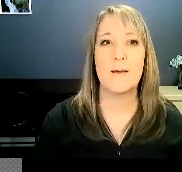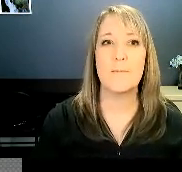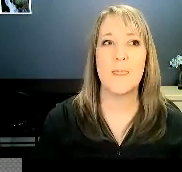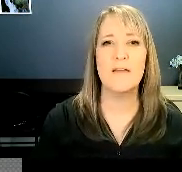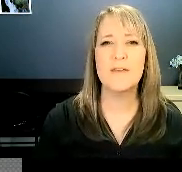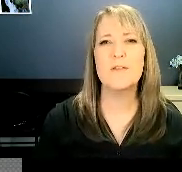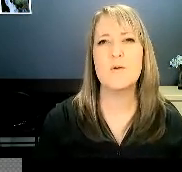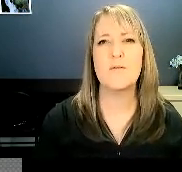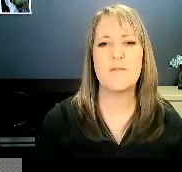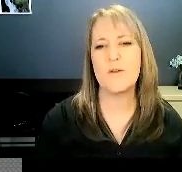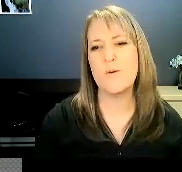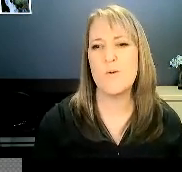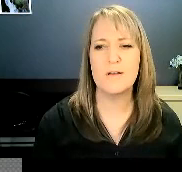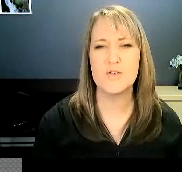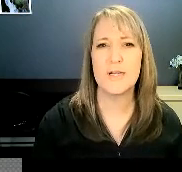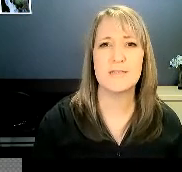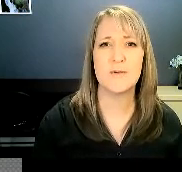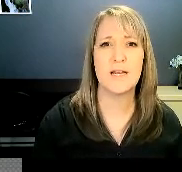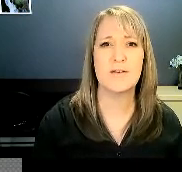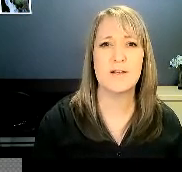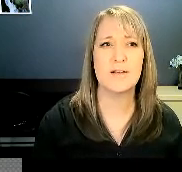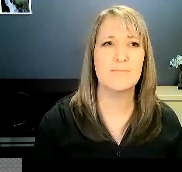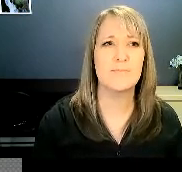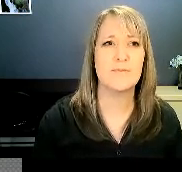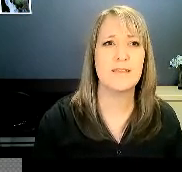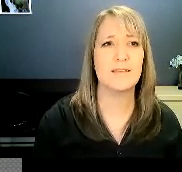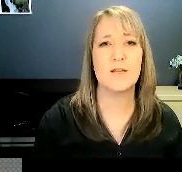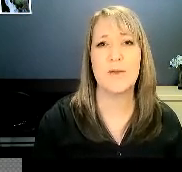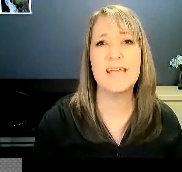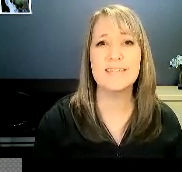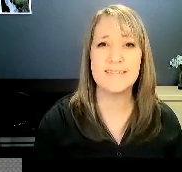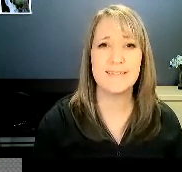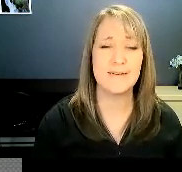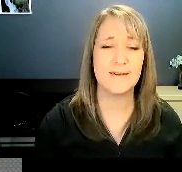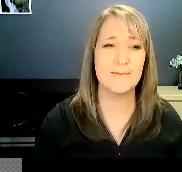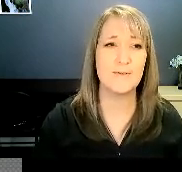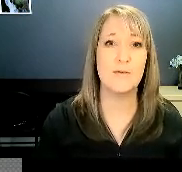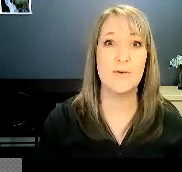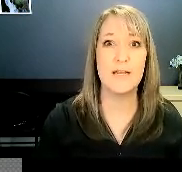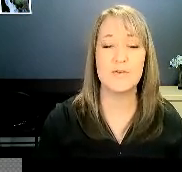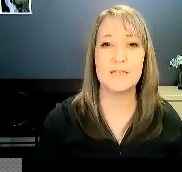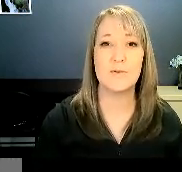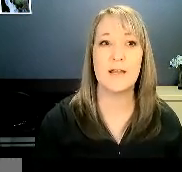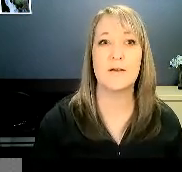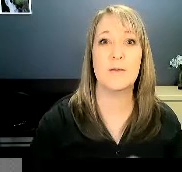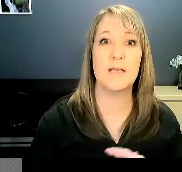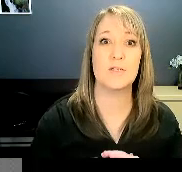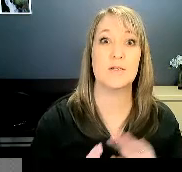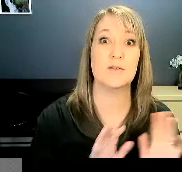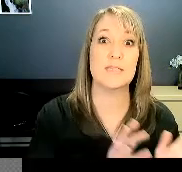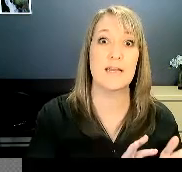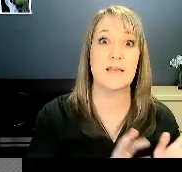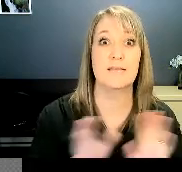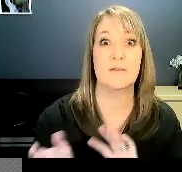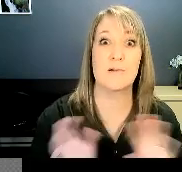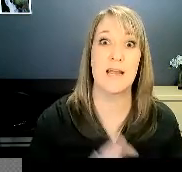So I've given you a few transfer error hints for avoiding transfer error and make sure